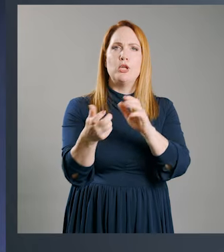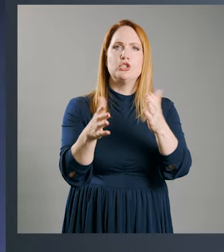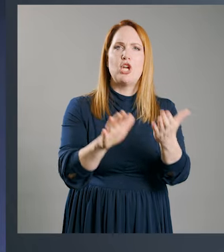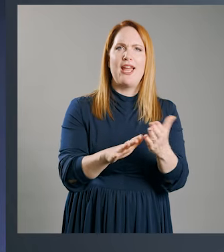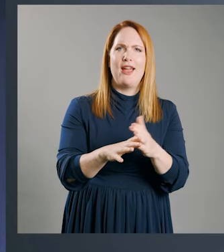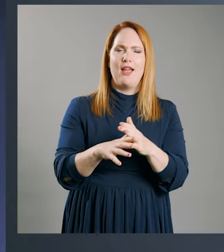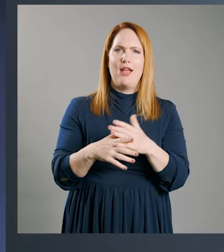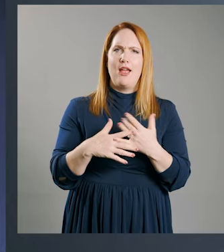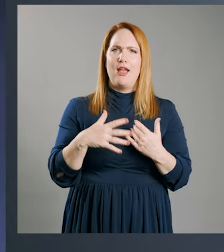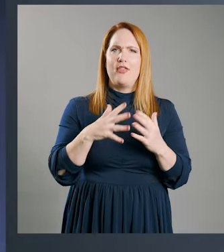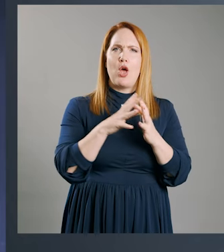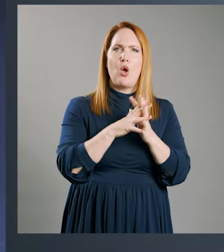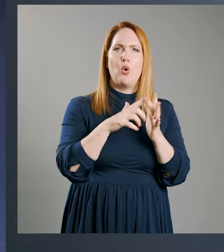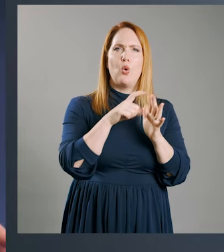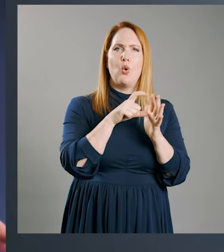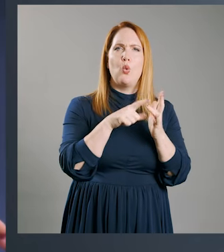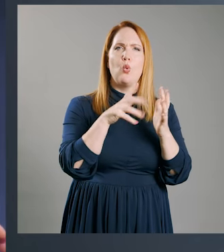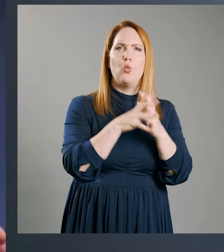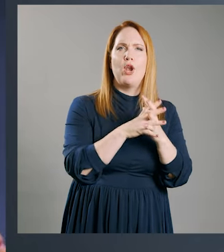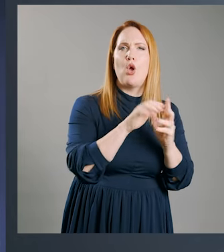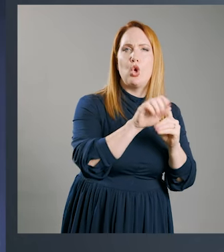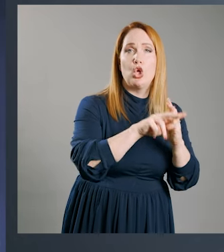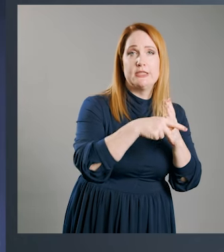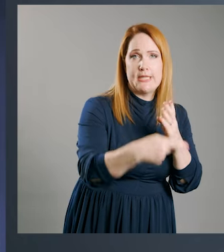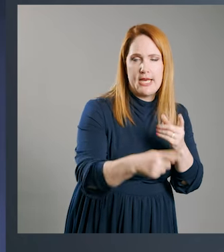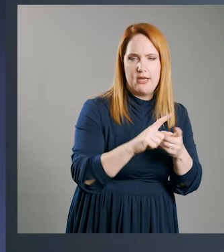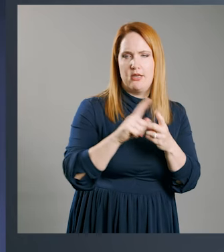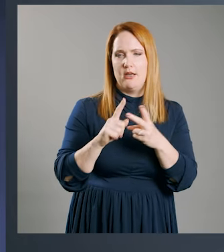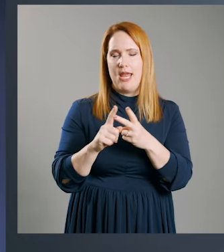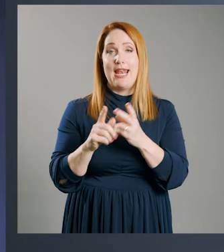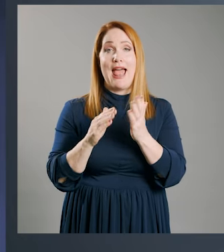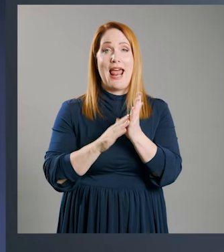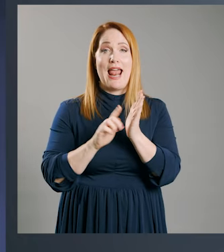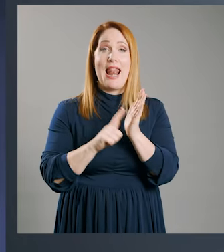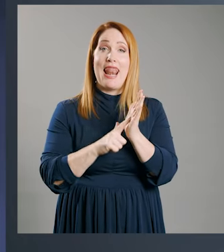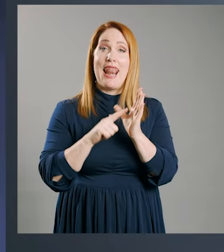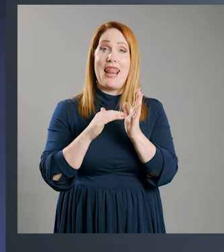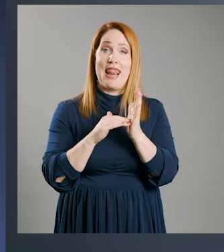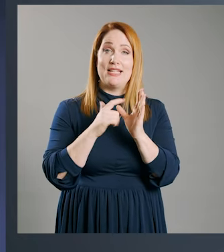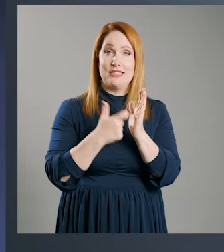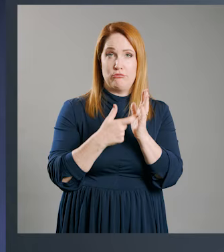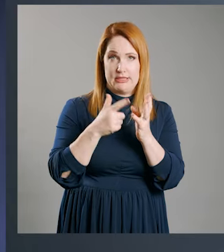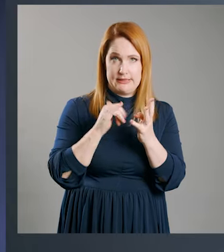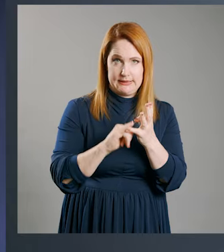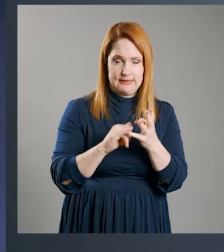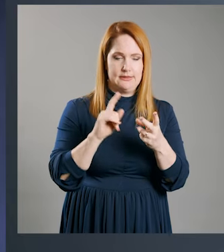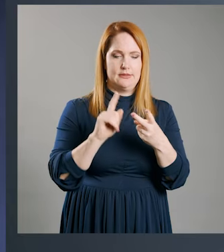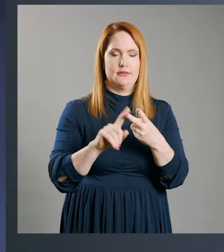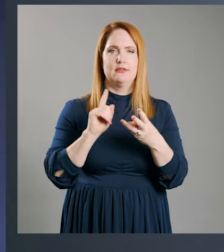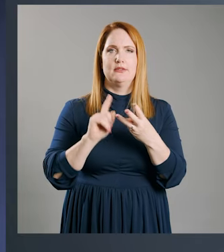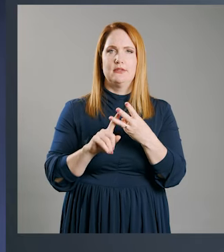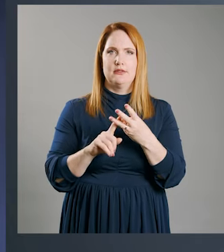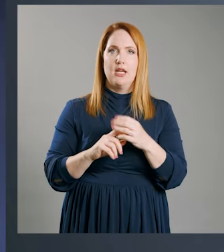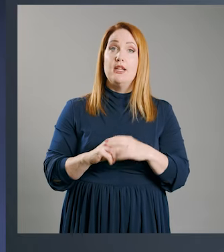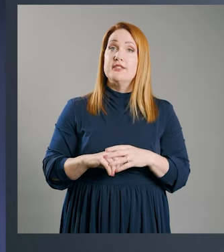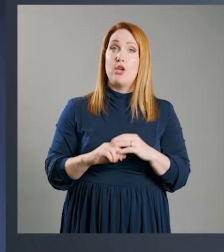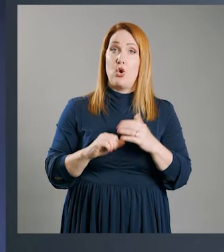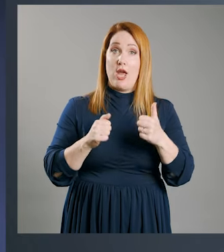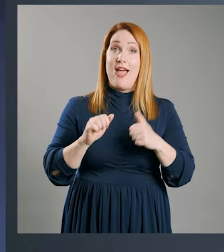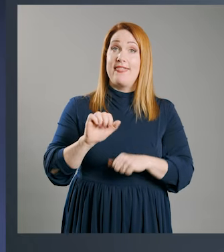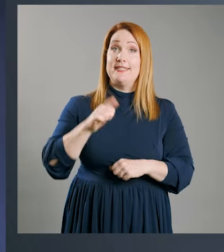of resuscitation are the widow's son and Lazarus. You can read about that in Mark's gospel as well. And then finally, the final area that